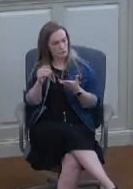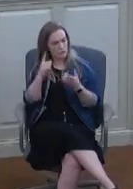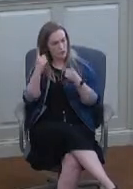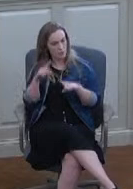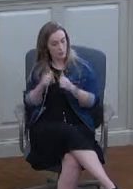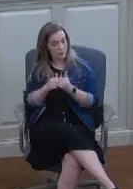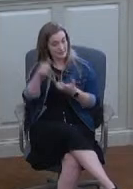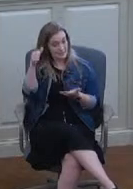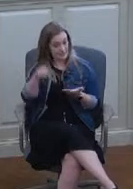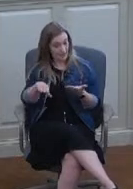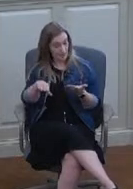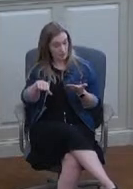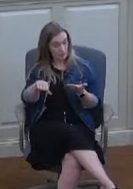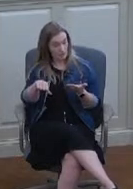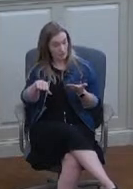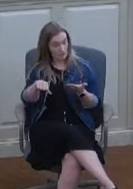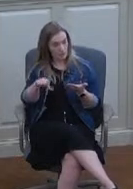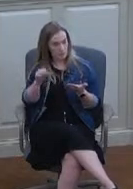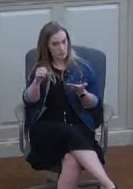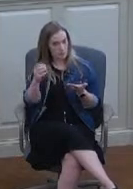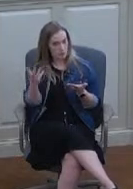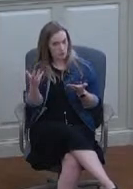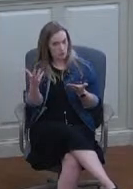denial. So